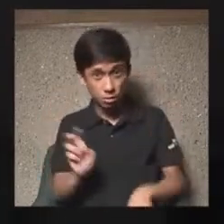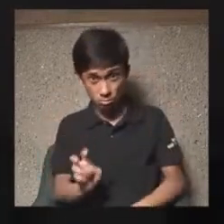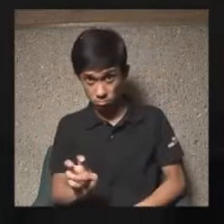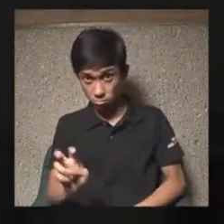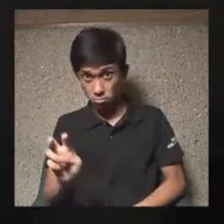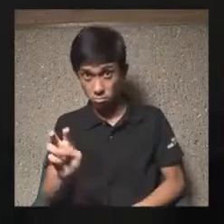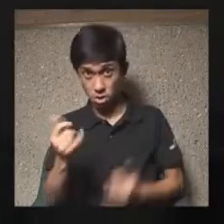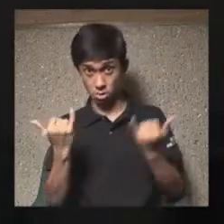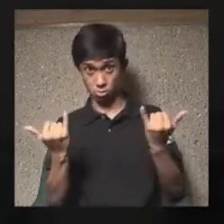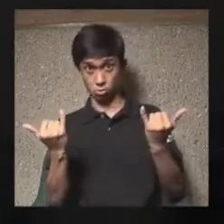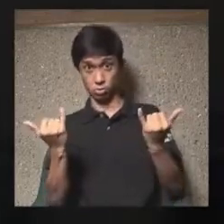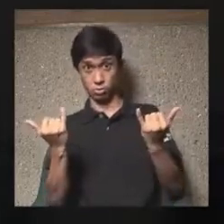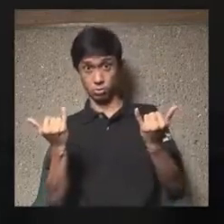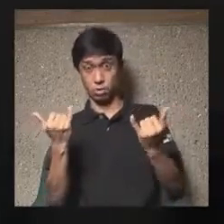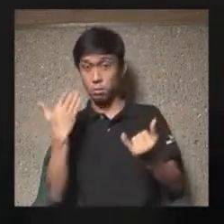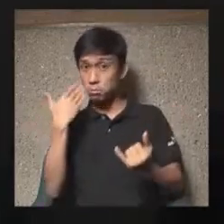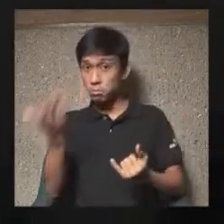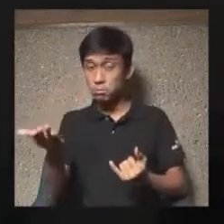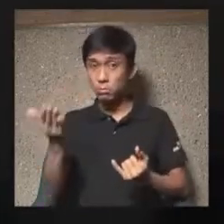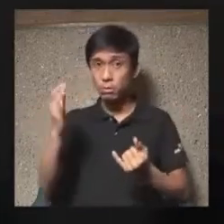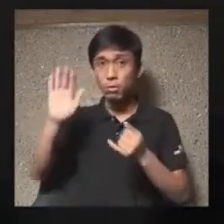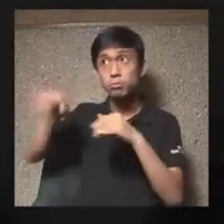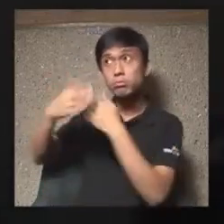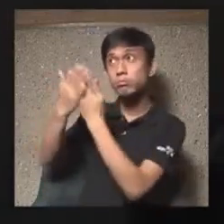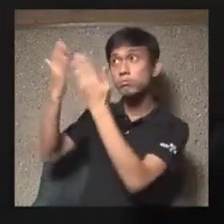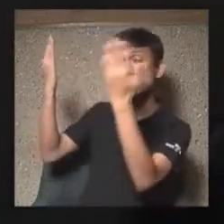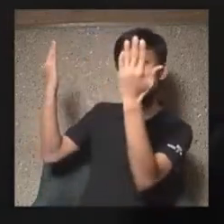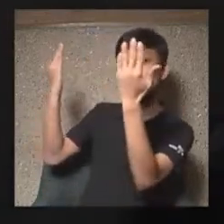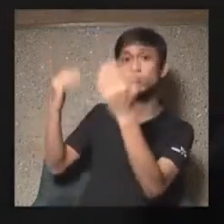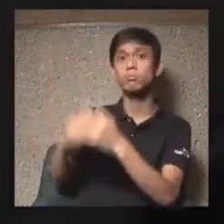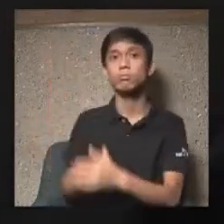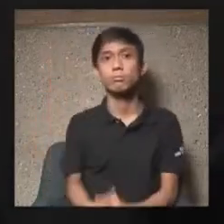for the first time in his life, he had no problems with immigration.